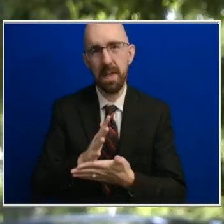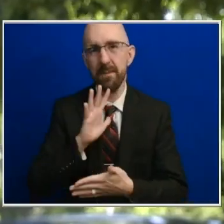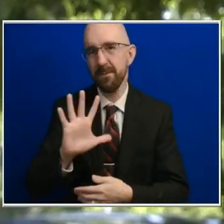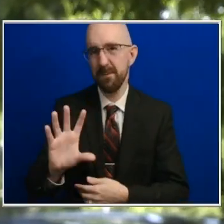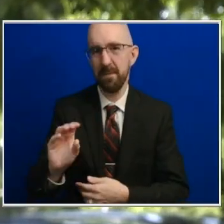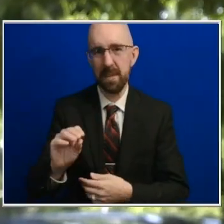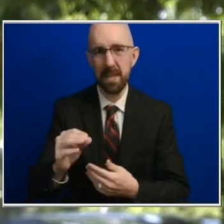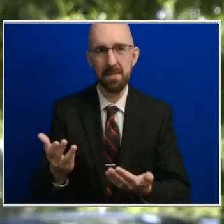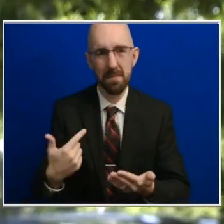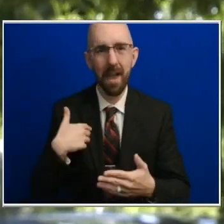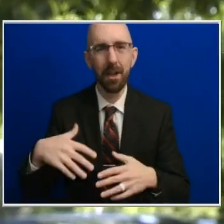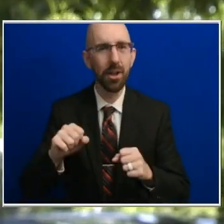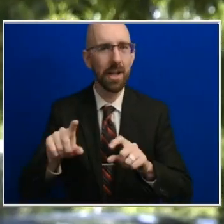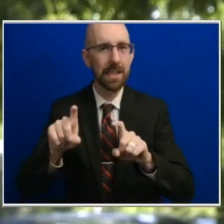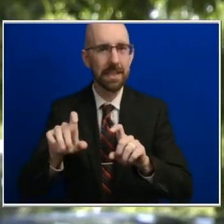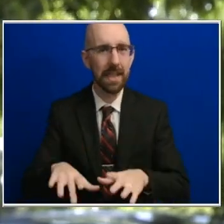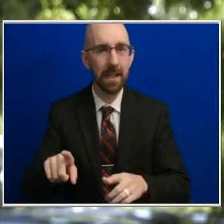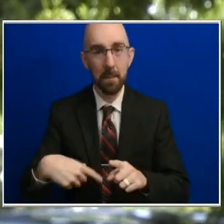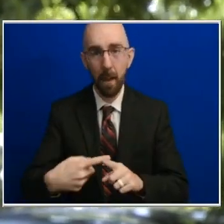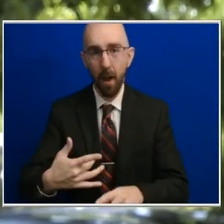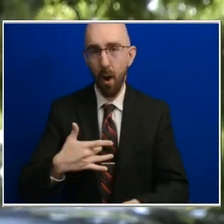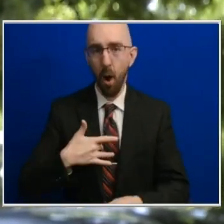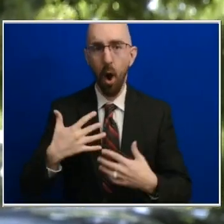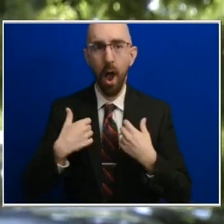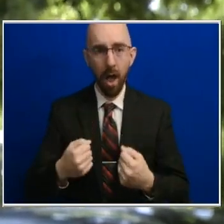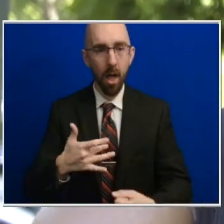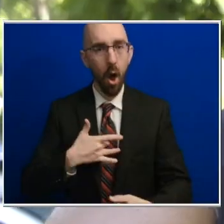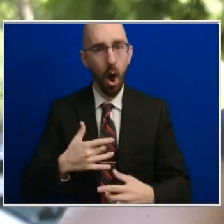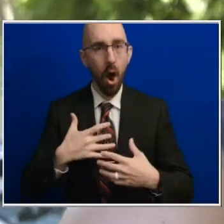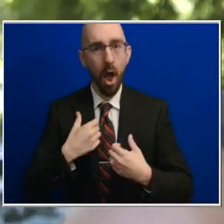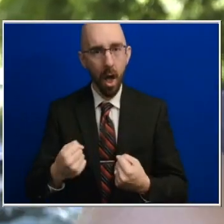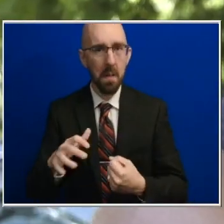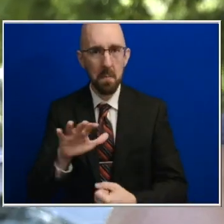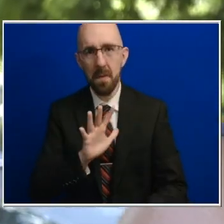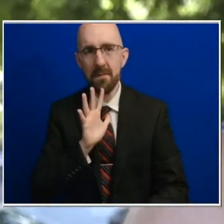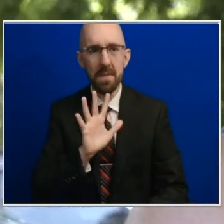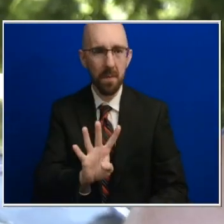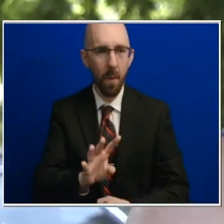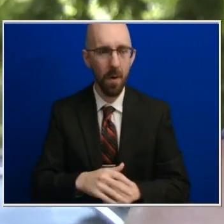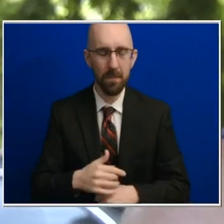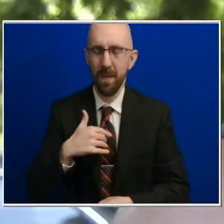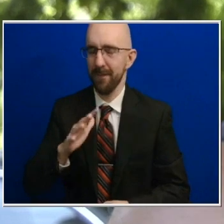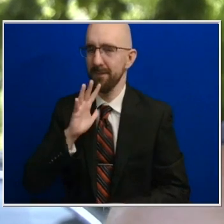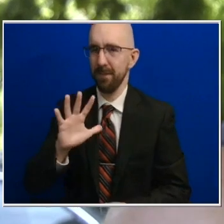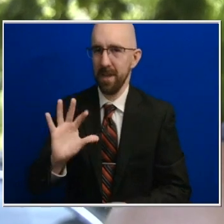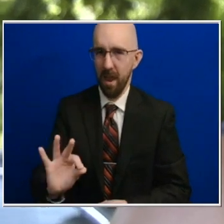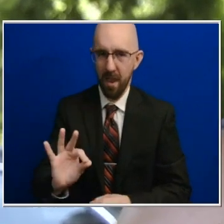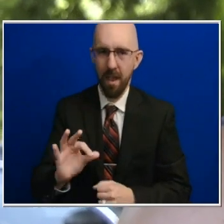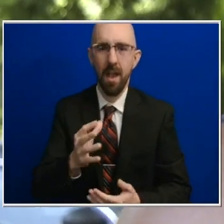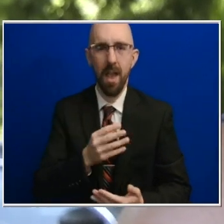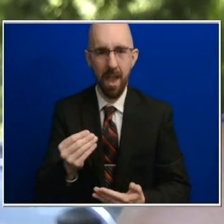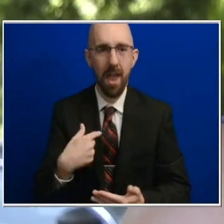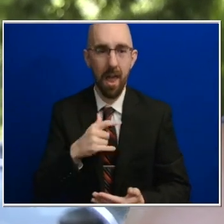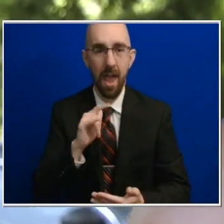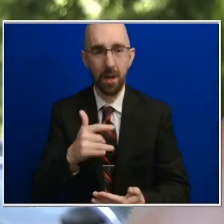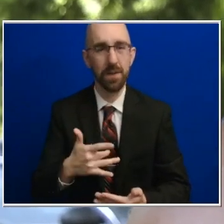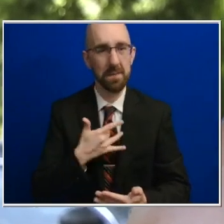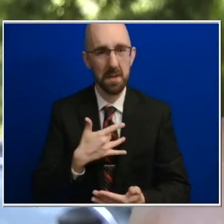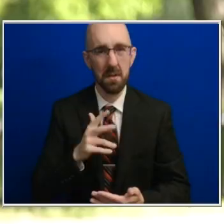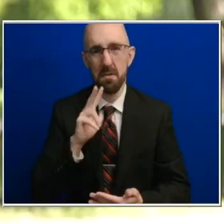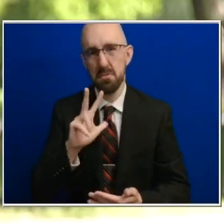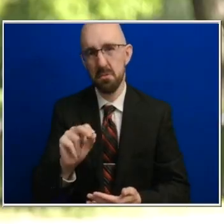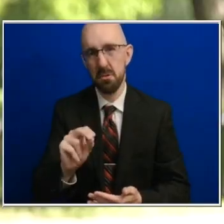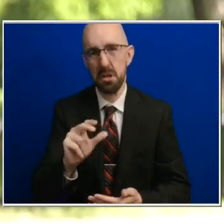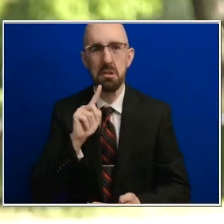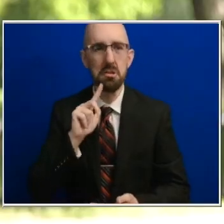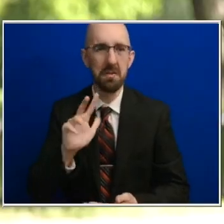a test the other day about your heart health, and my heart health is around 54. I'm 59 years old, and I actually feel about 30, 35. Feel pretty